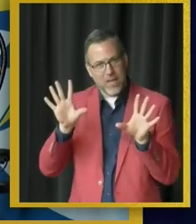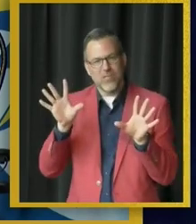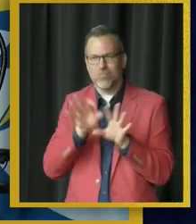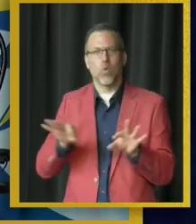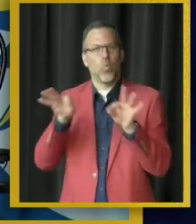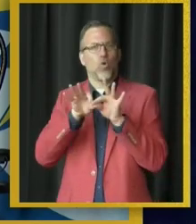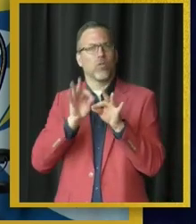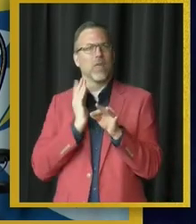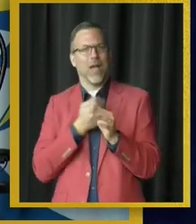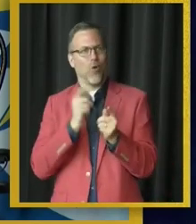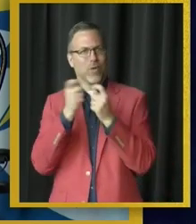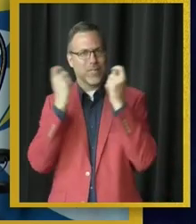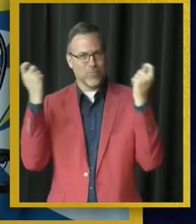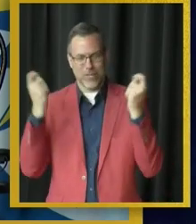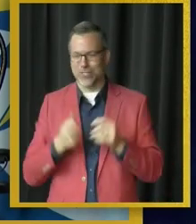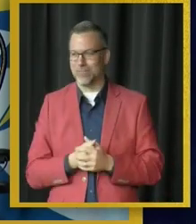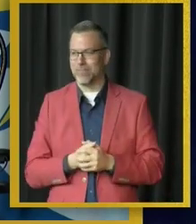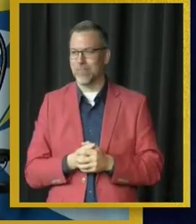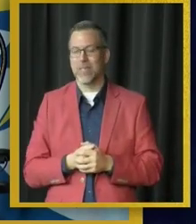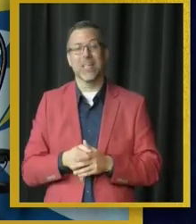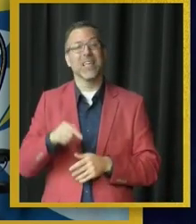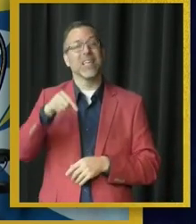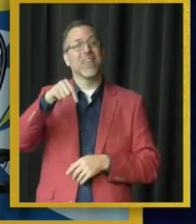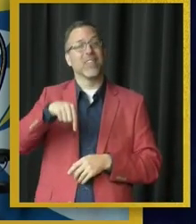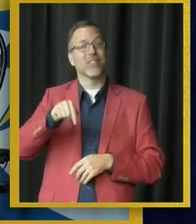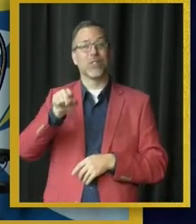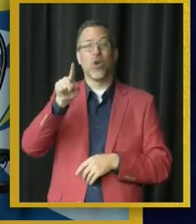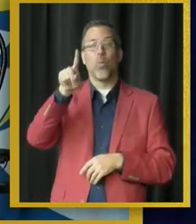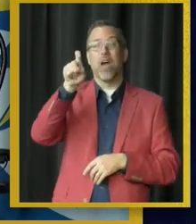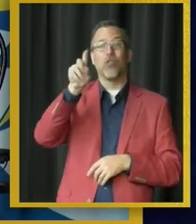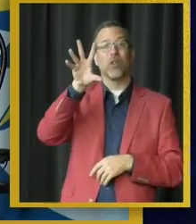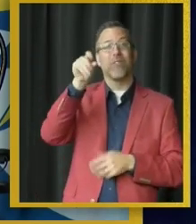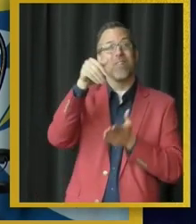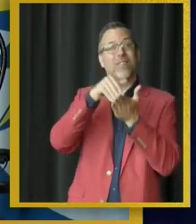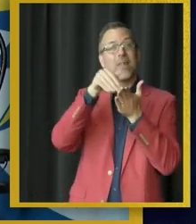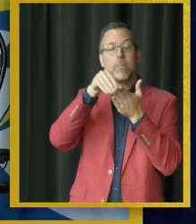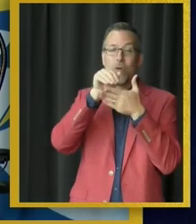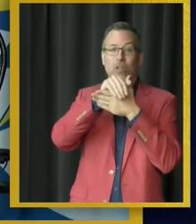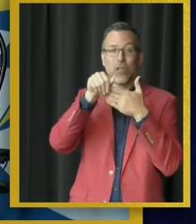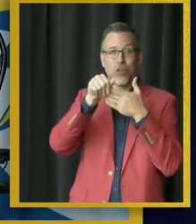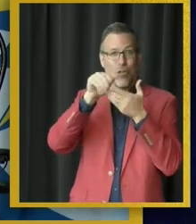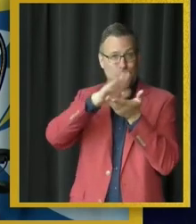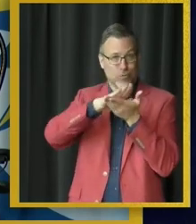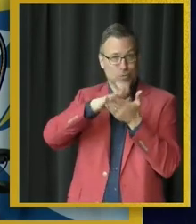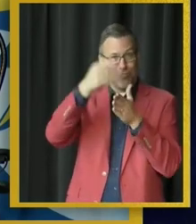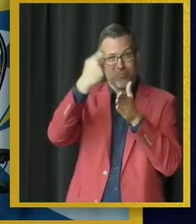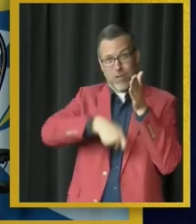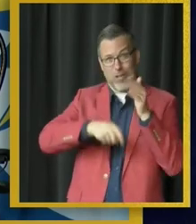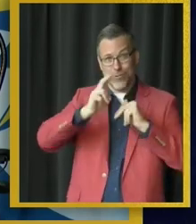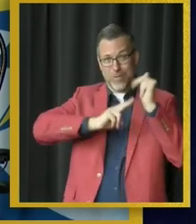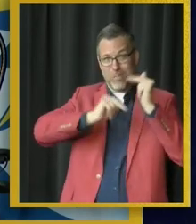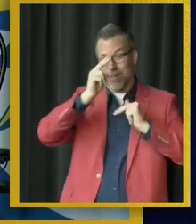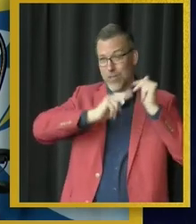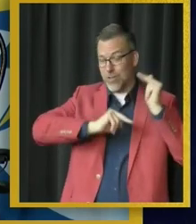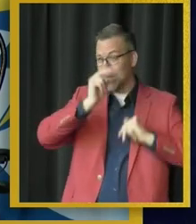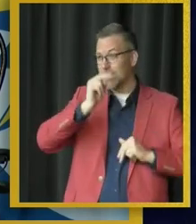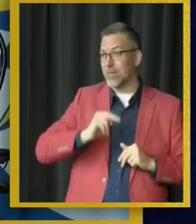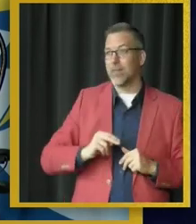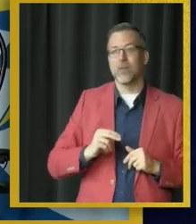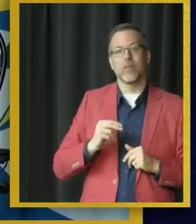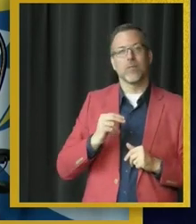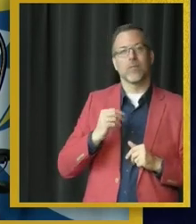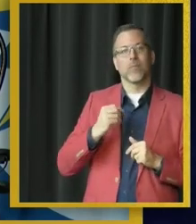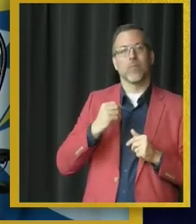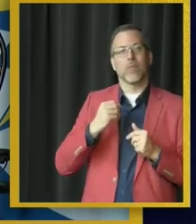celebrating. This is a $150 million facility, and it's one of four completely new